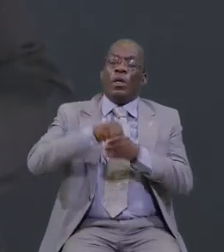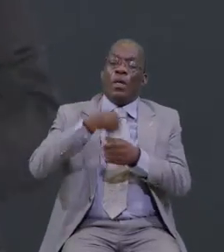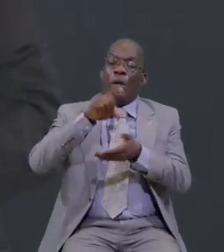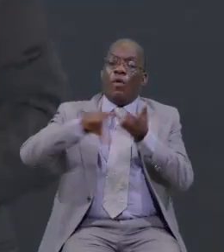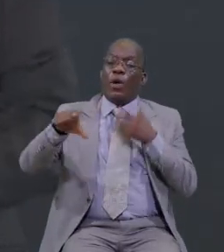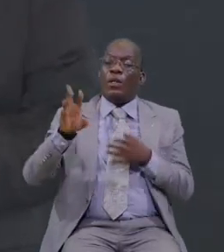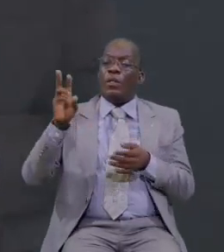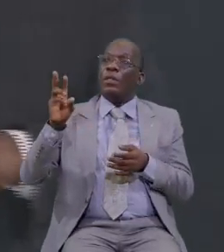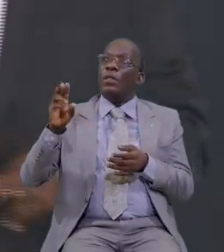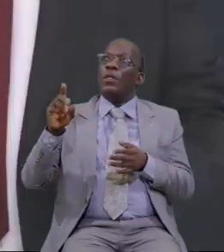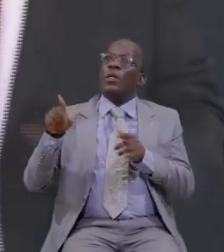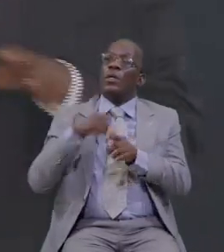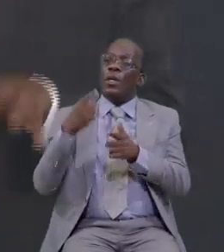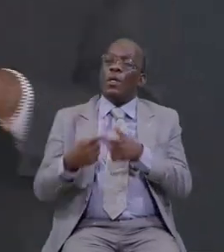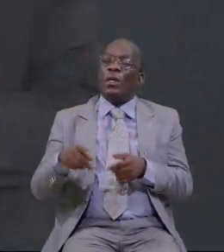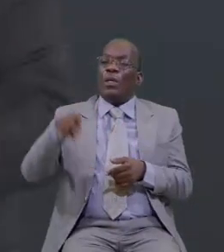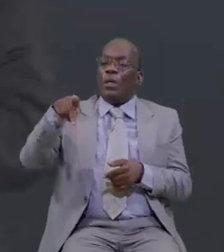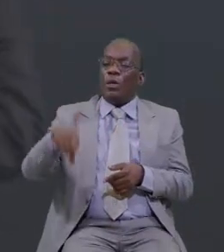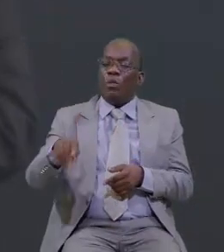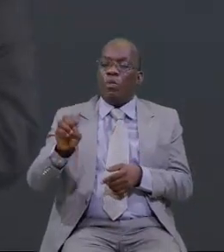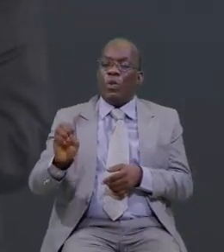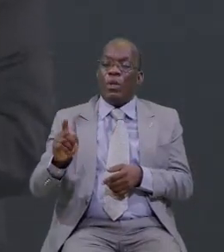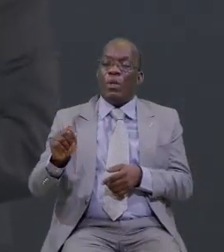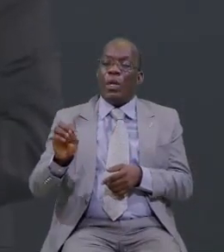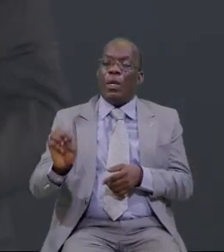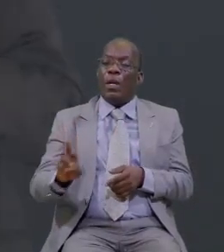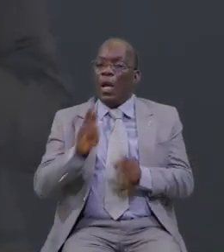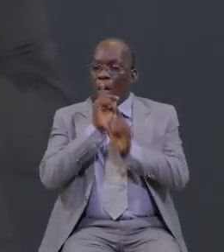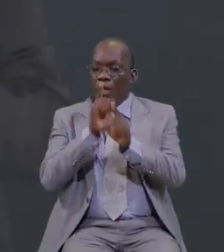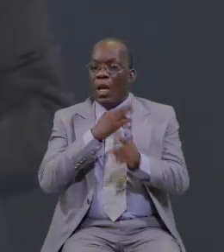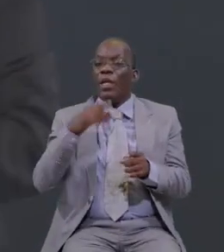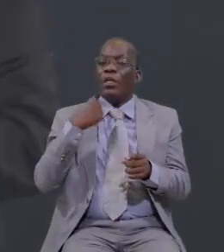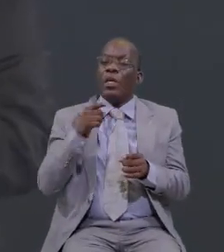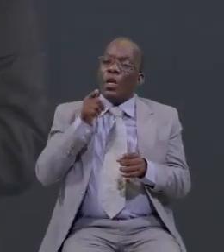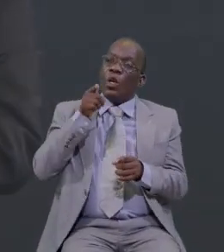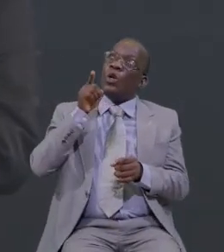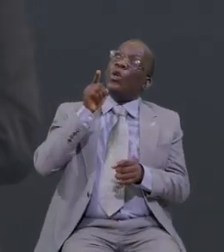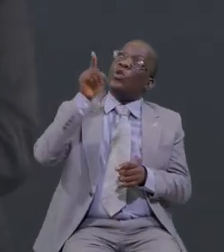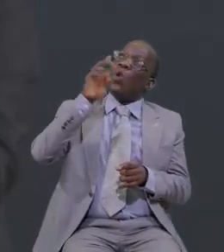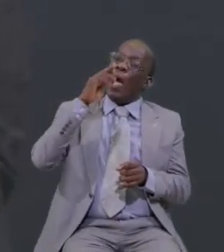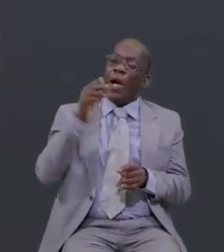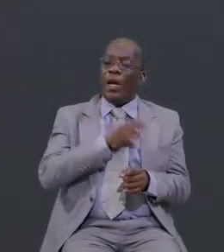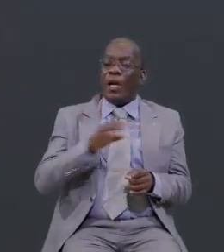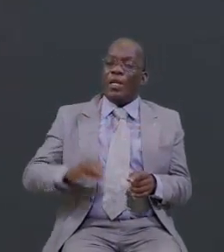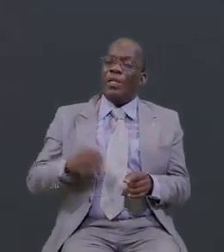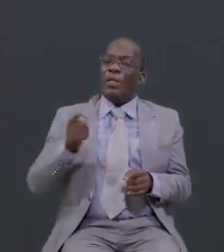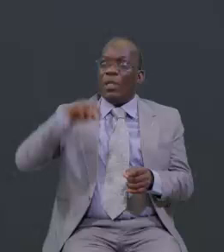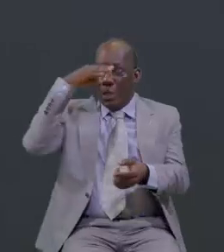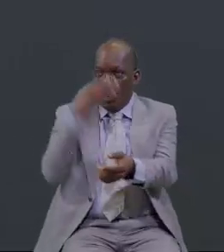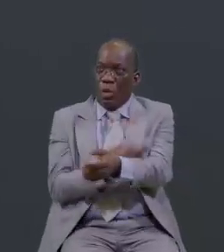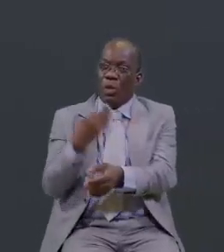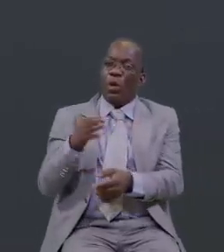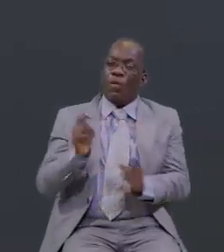Peter answered and said, thou art the Christ, the Son of the living God. They had given